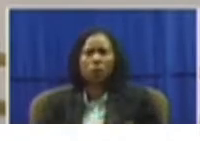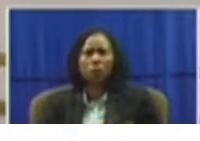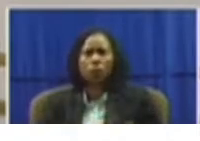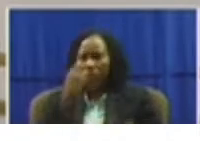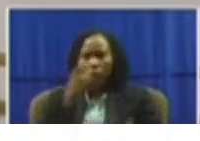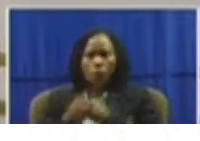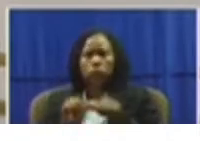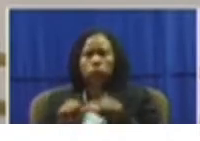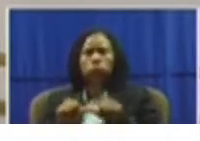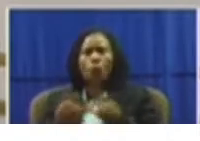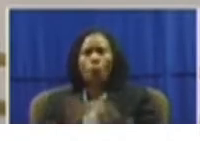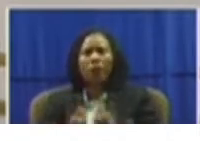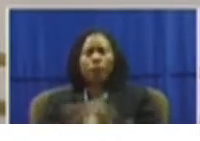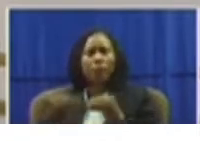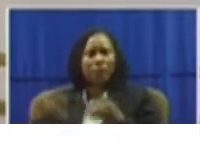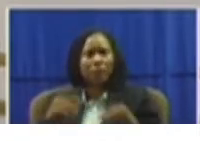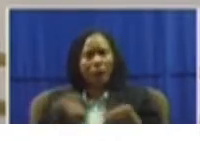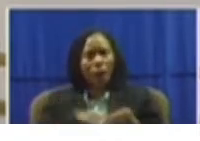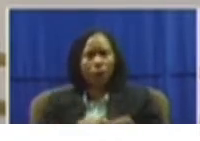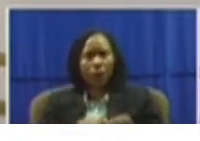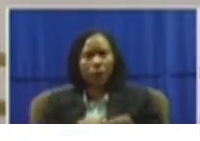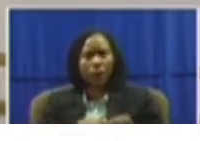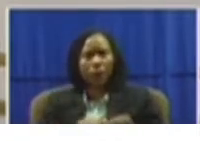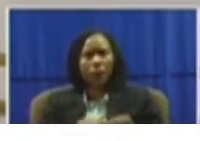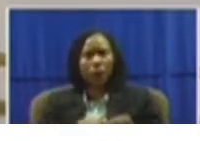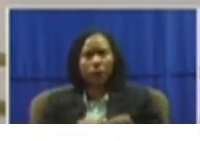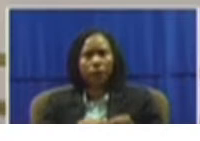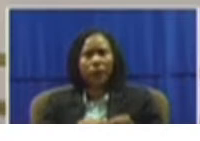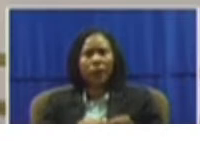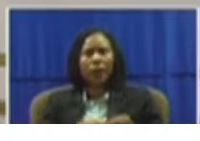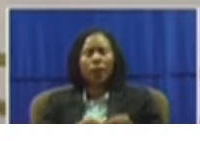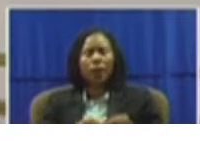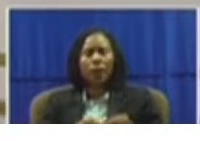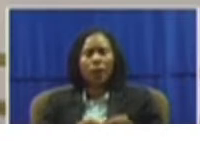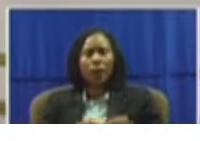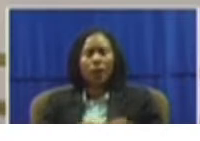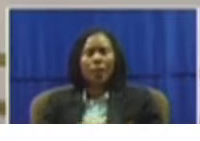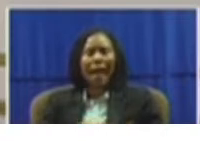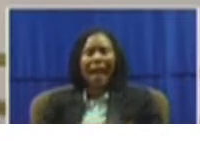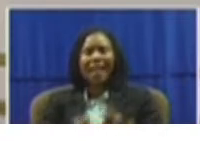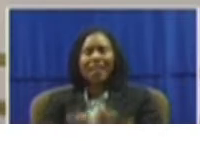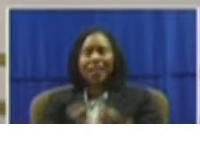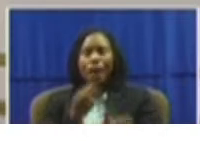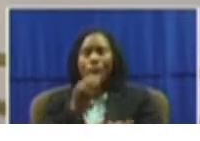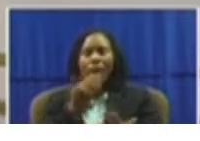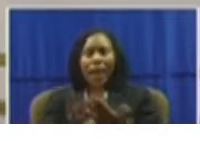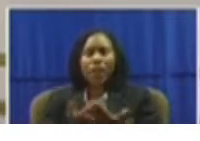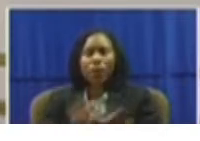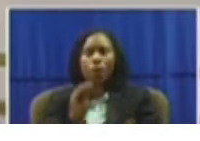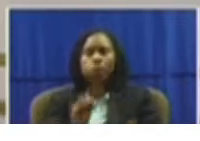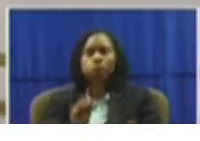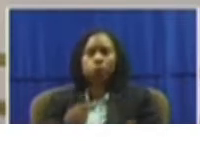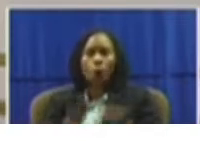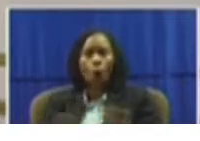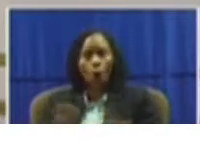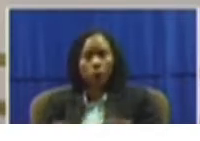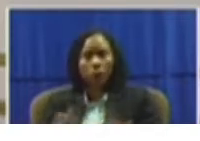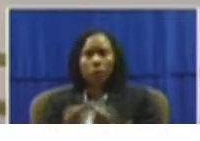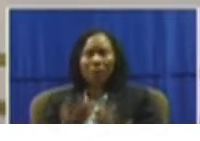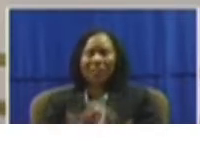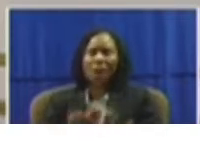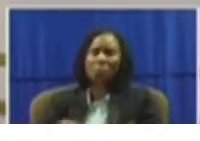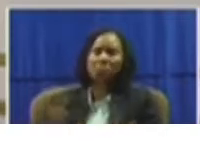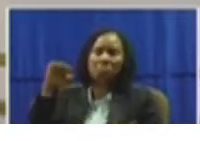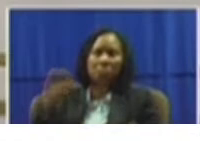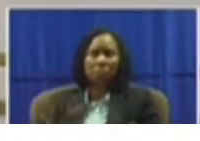business. The fact of the matter is, secondly, Honourable Speaker, there was an urgent application before the court. It was struck down.